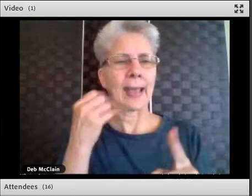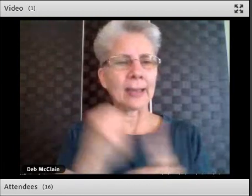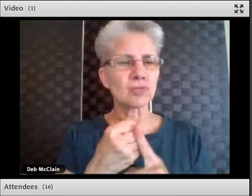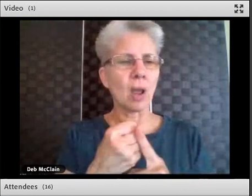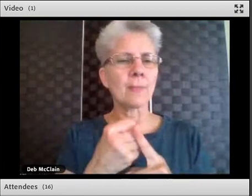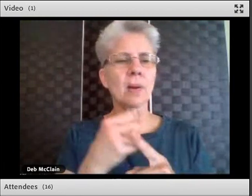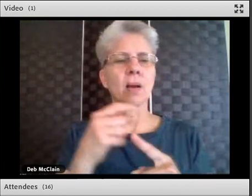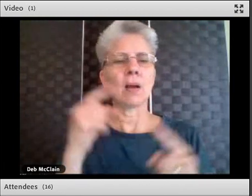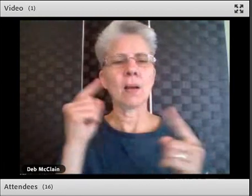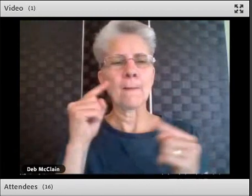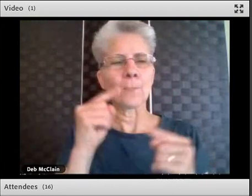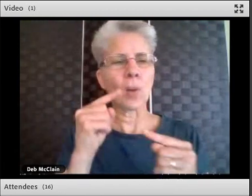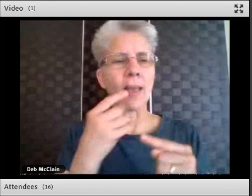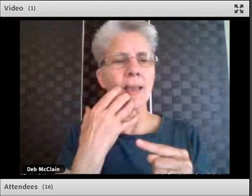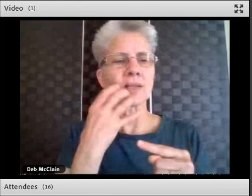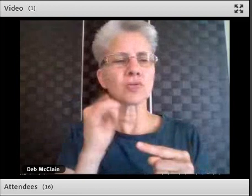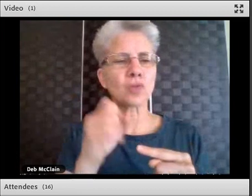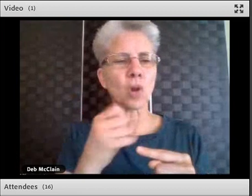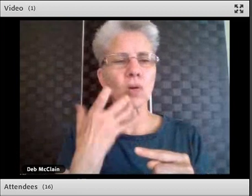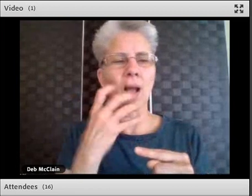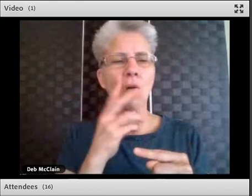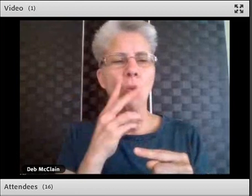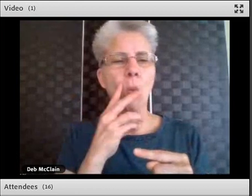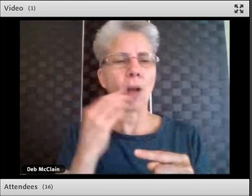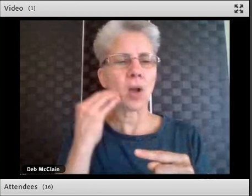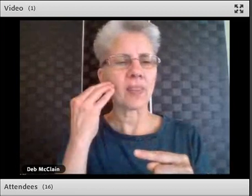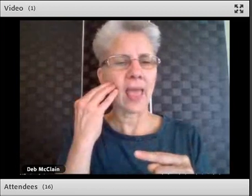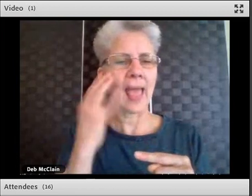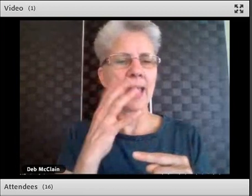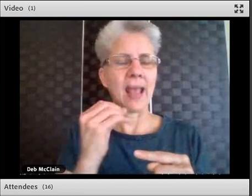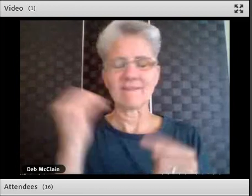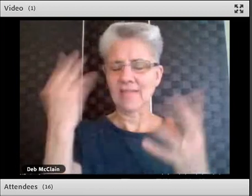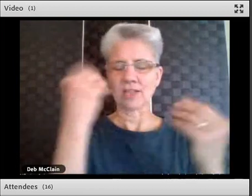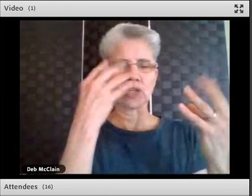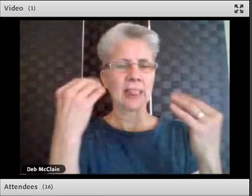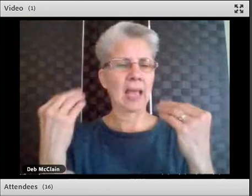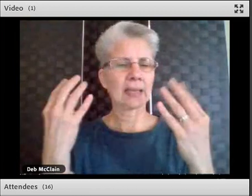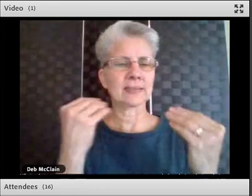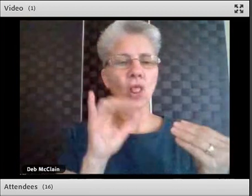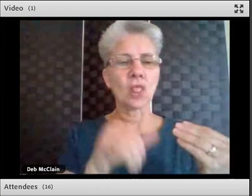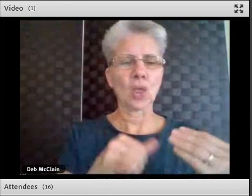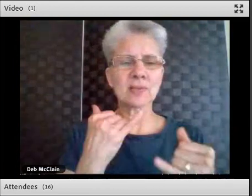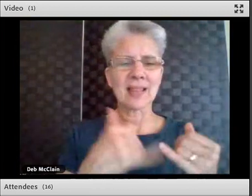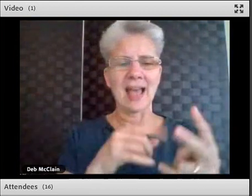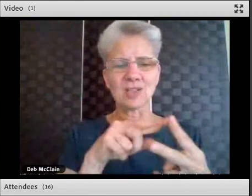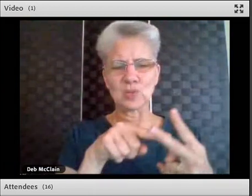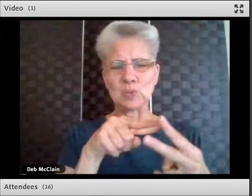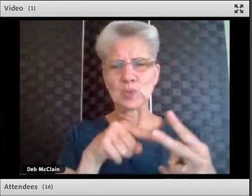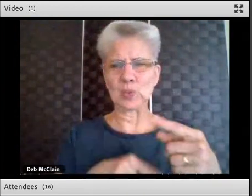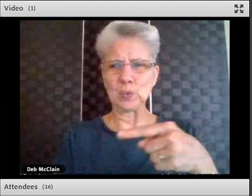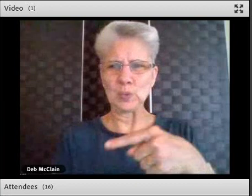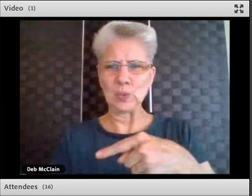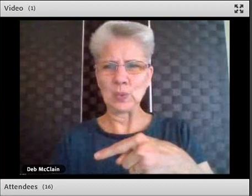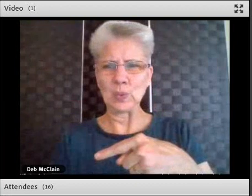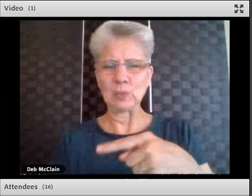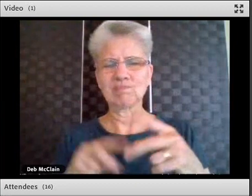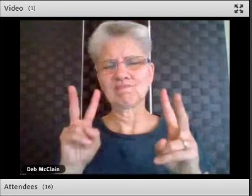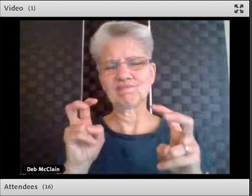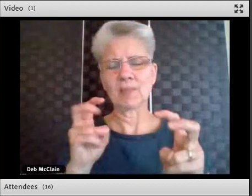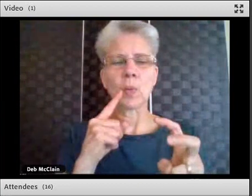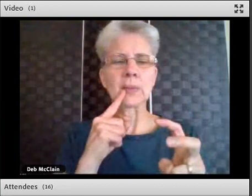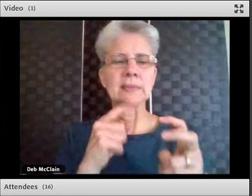family history, hot water on the head, and flashing lights. Those last two triggers, if you will, and I would